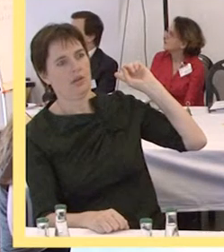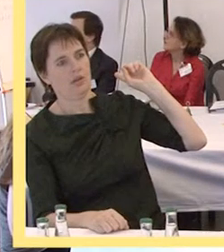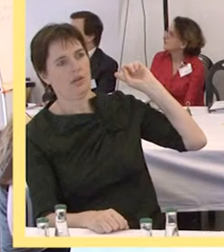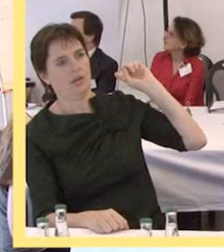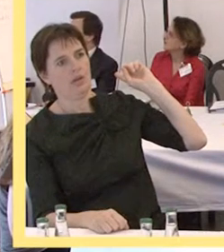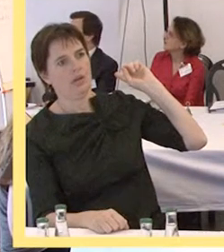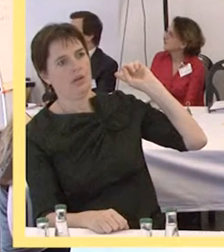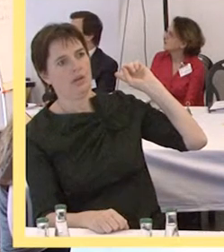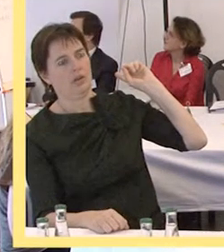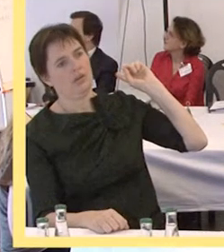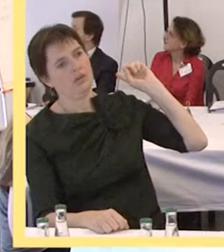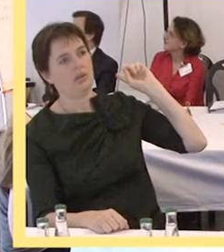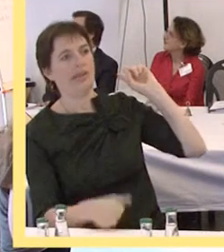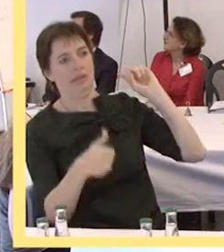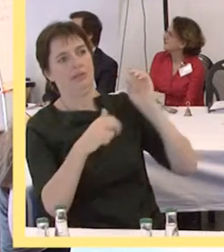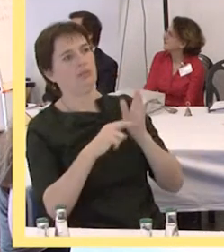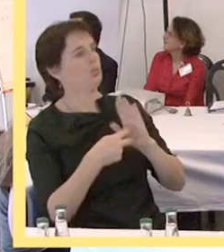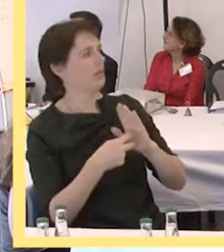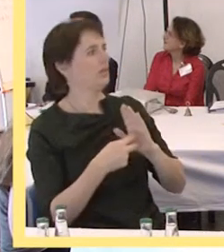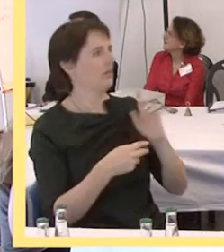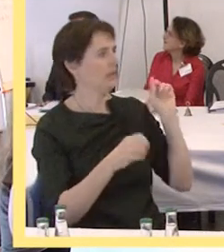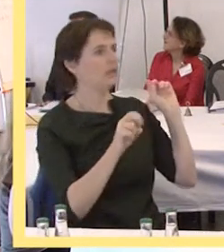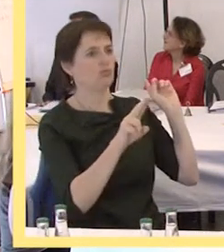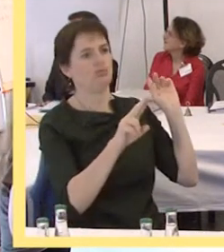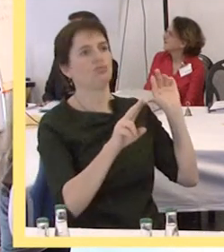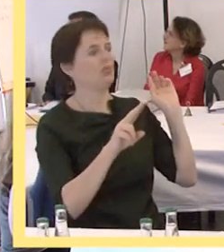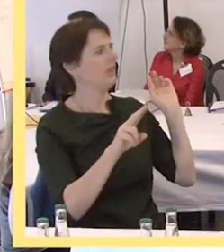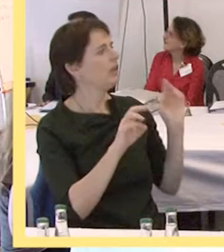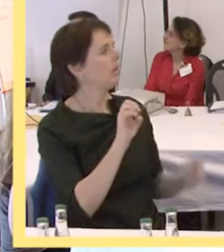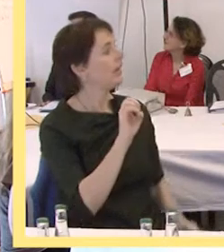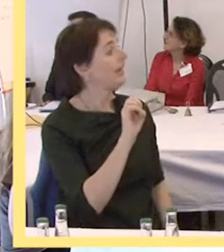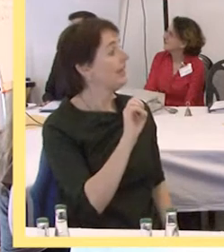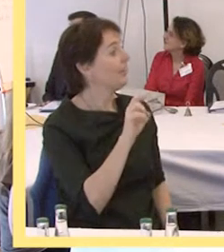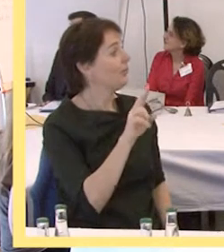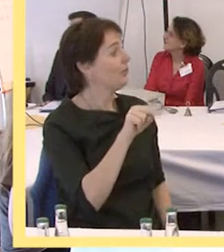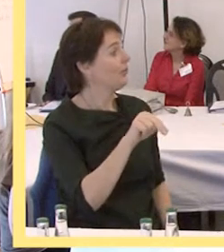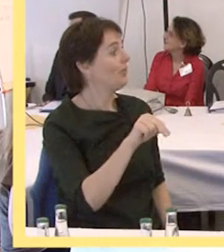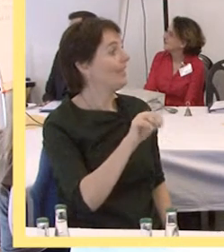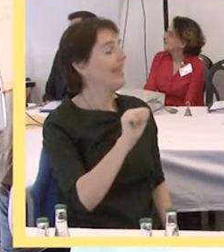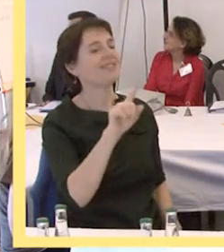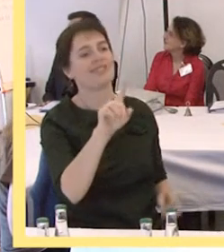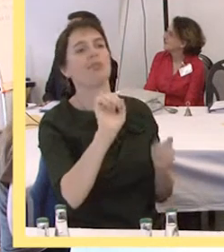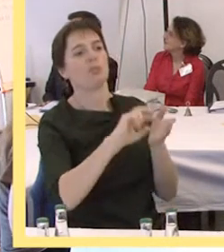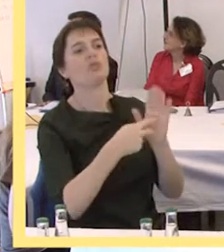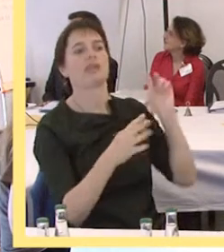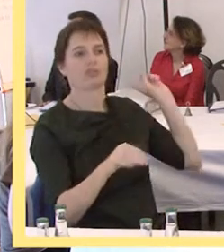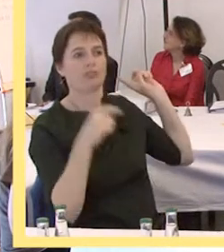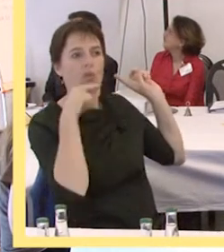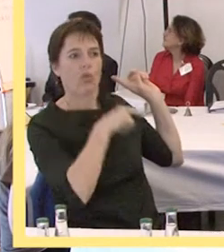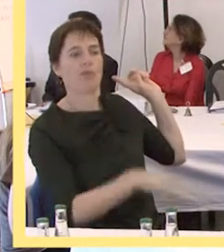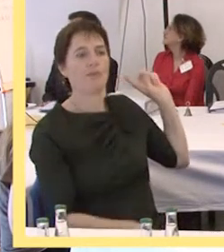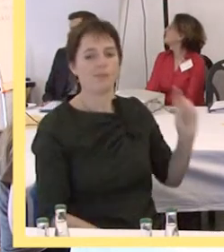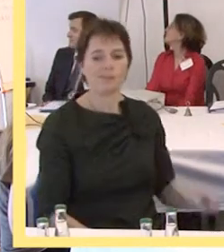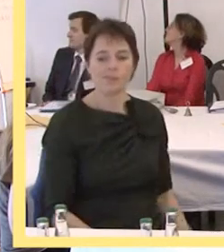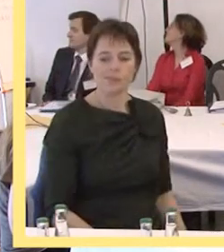EUNAD project. And we're very happy that this gap will be closed with this project.